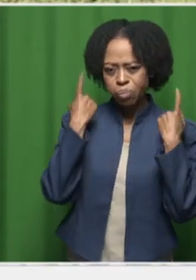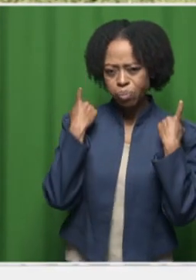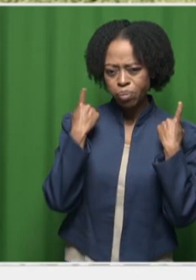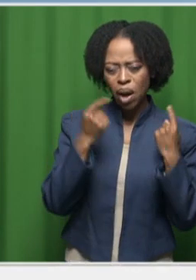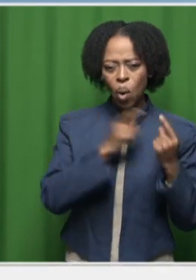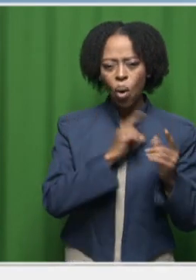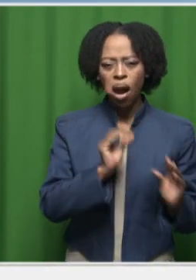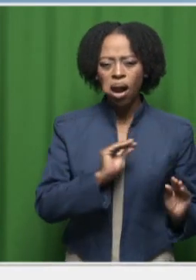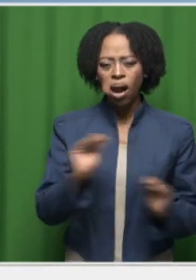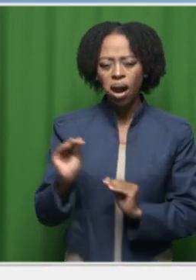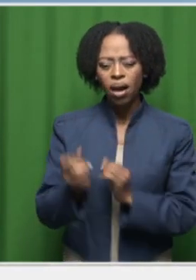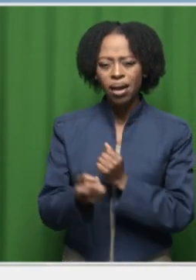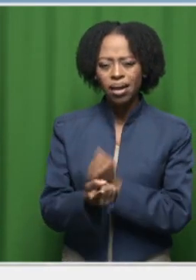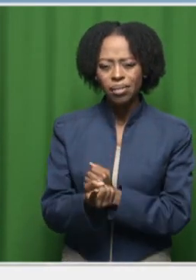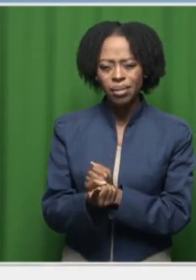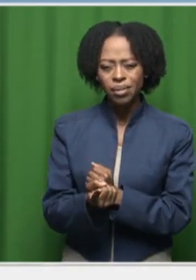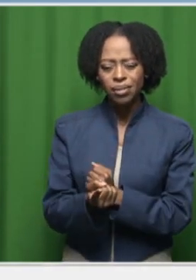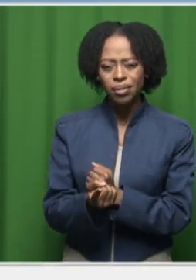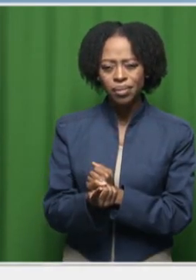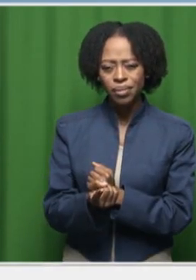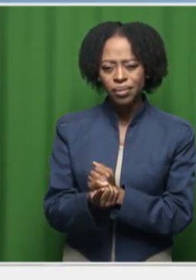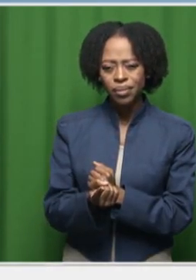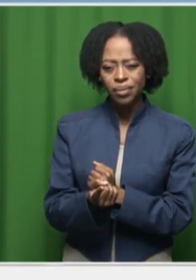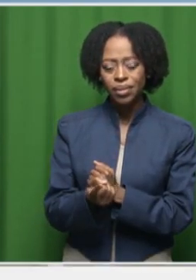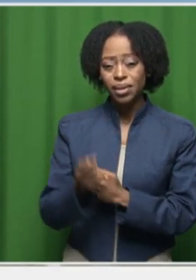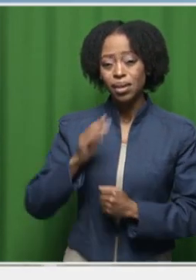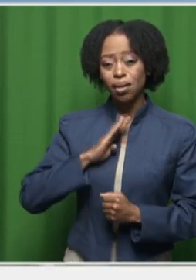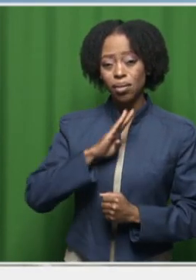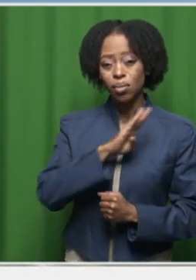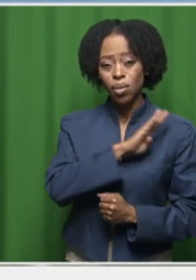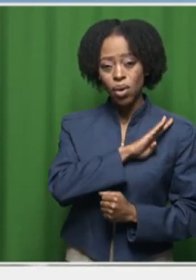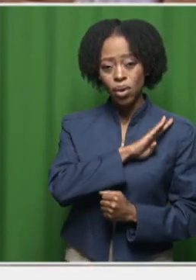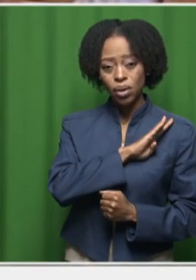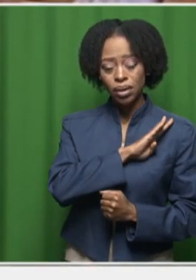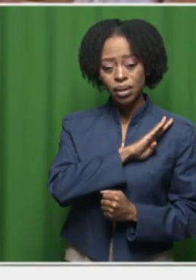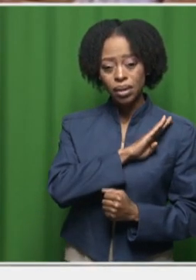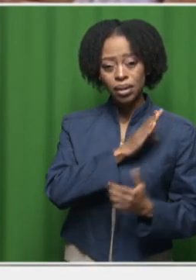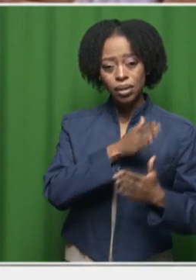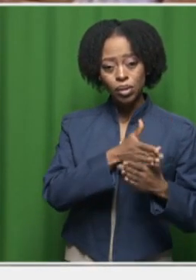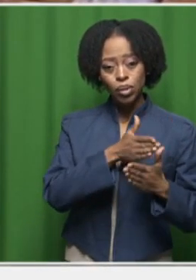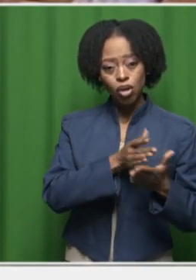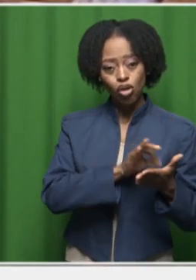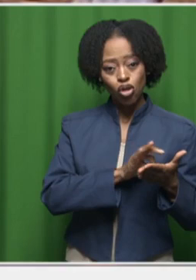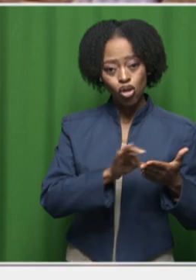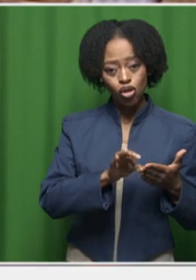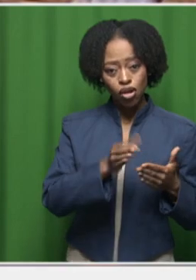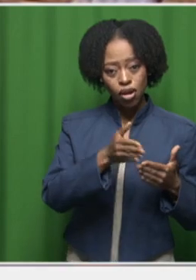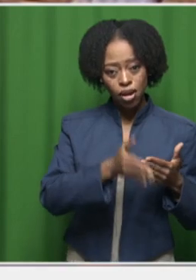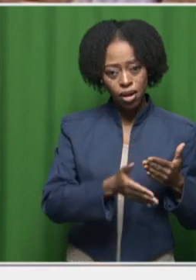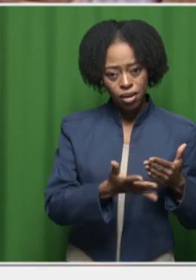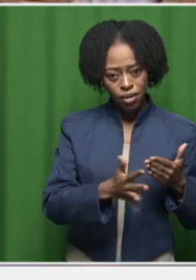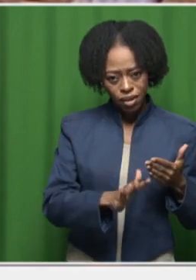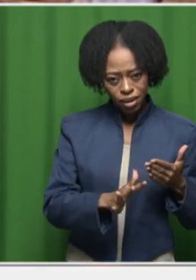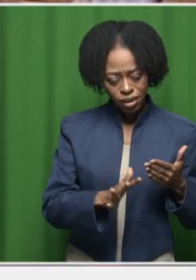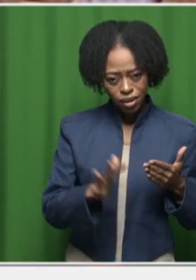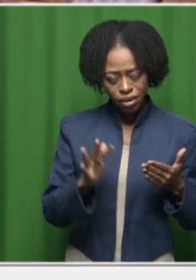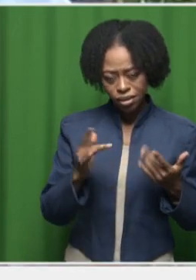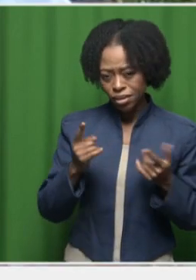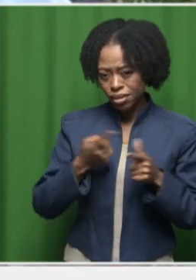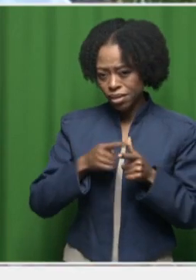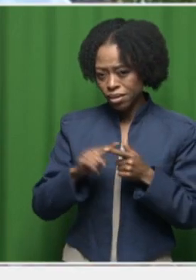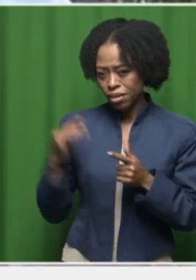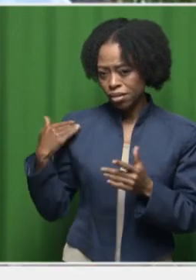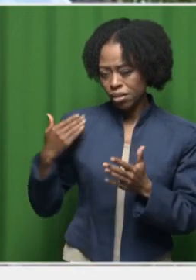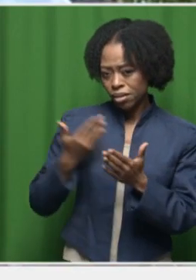delay. Even after the board had expired, its term has expired, there's still an ongoing delay up until this day, where it's